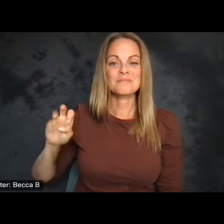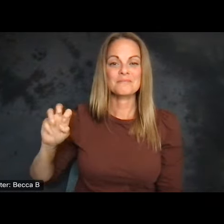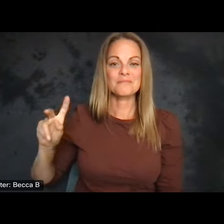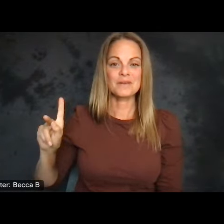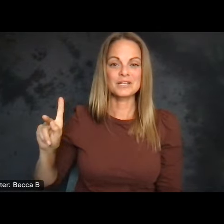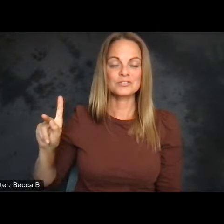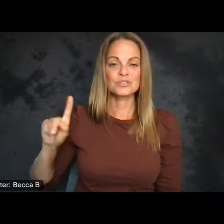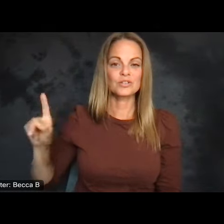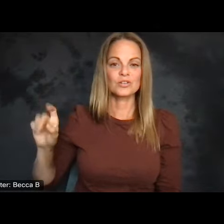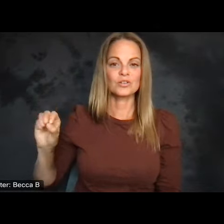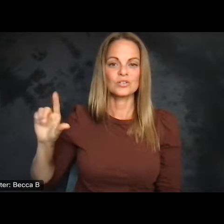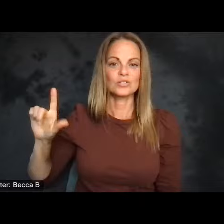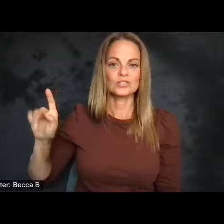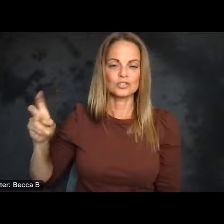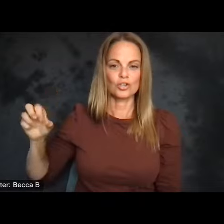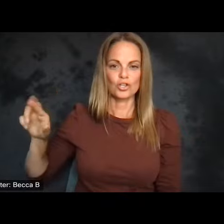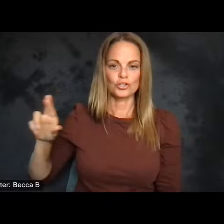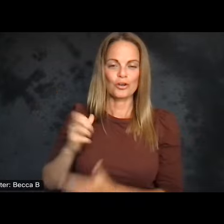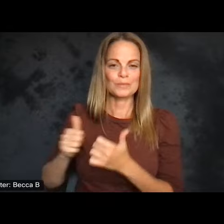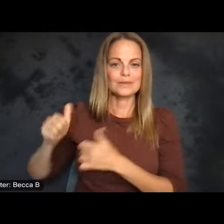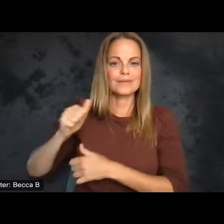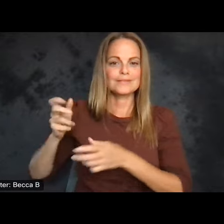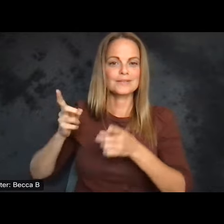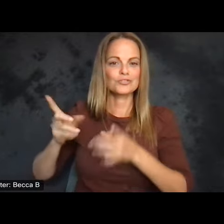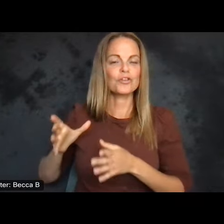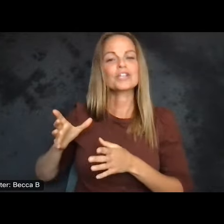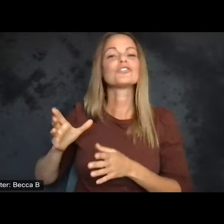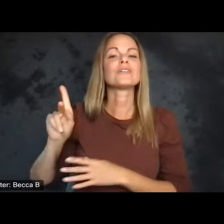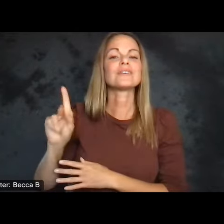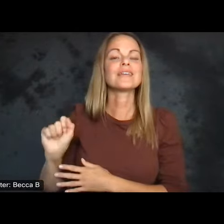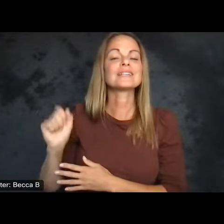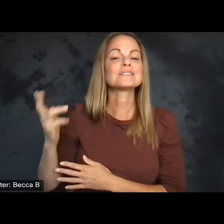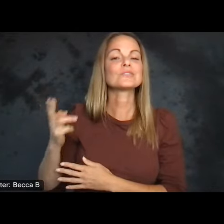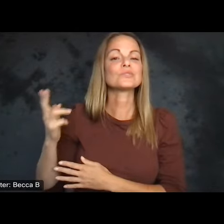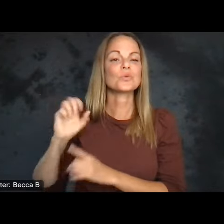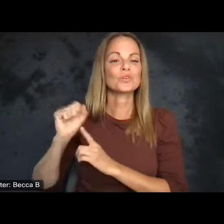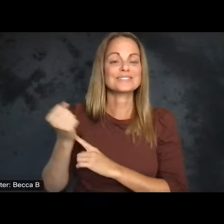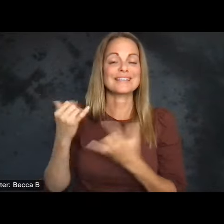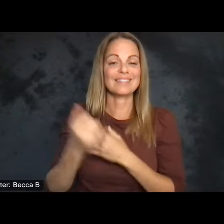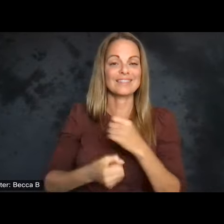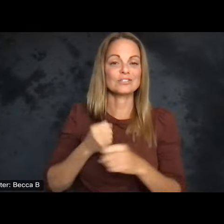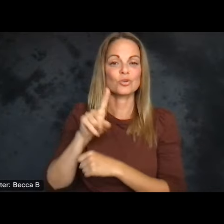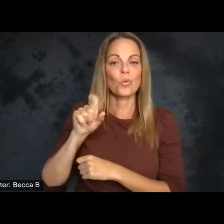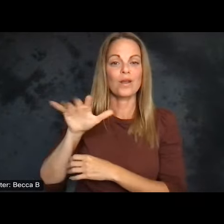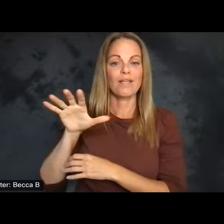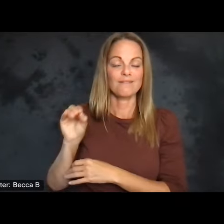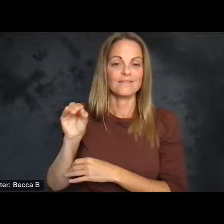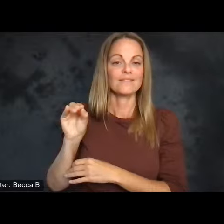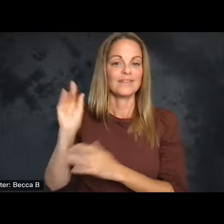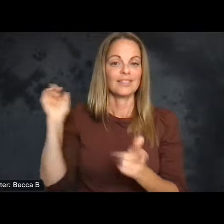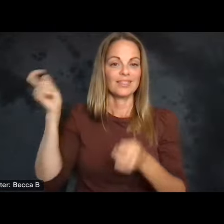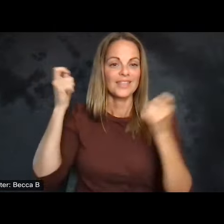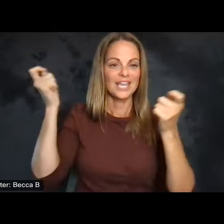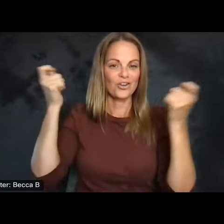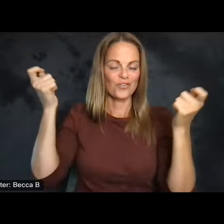of the Kansas Historical Society, and this year we're celebrating our 150th anniversary. We were created